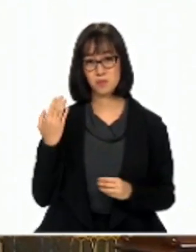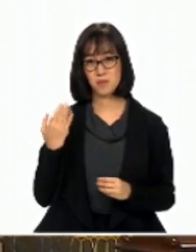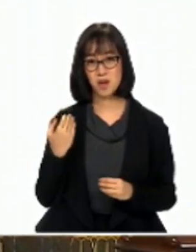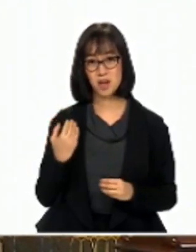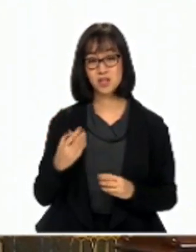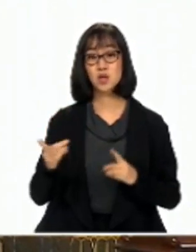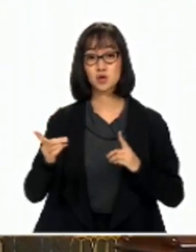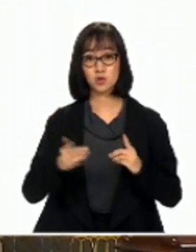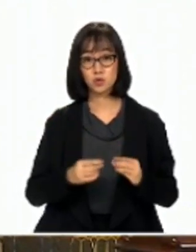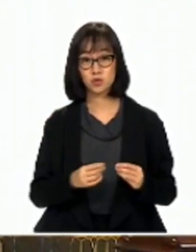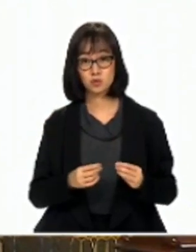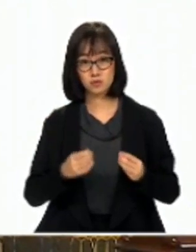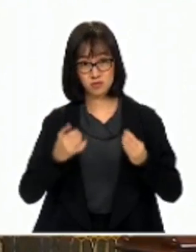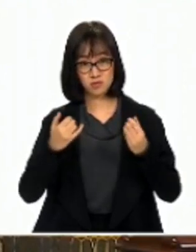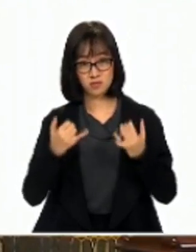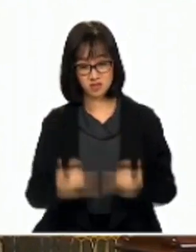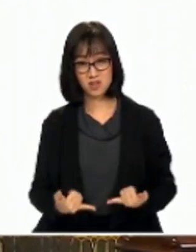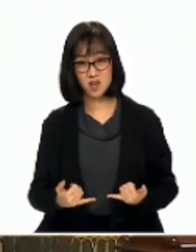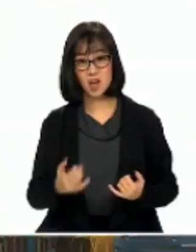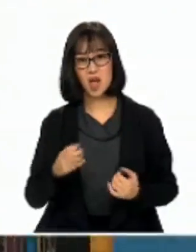but should have done